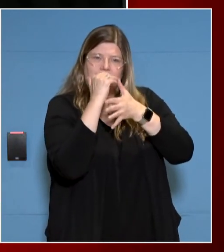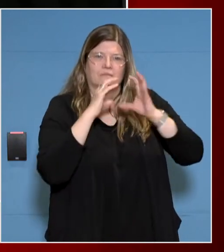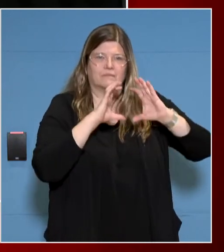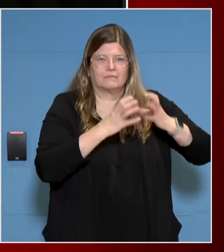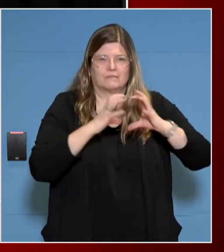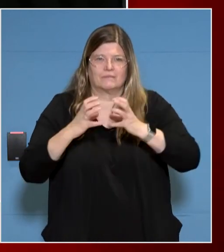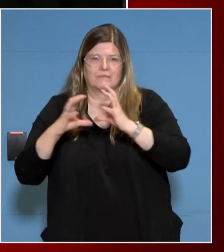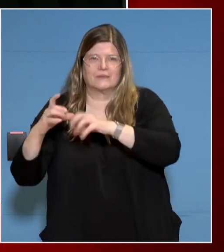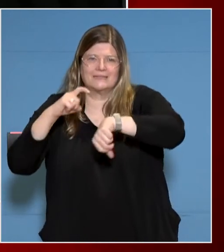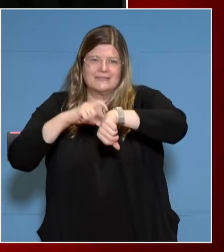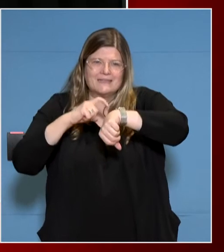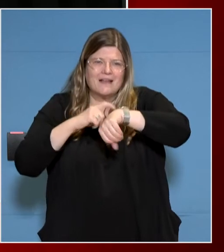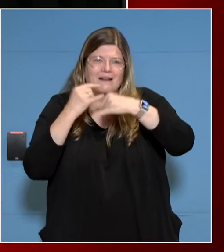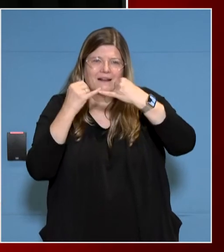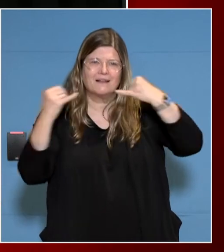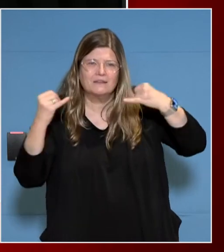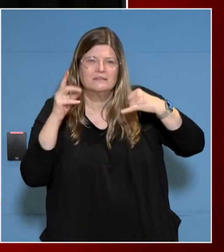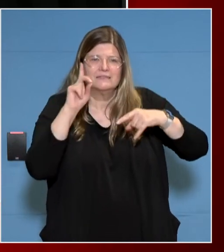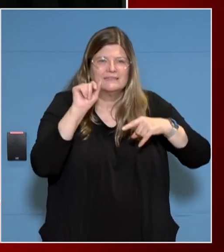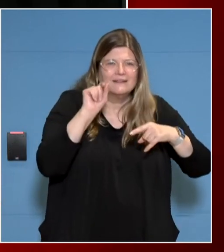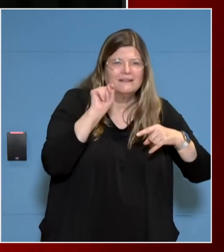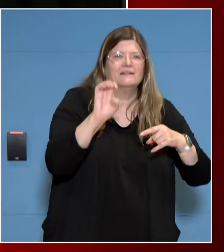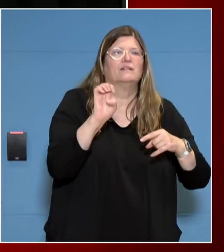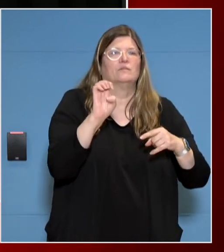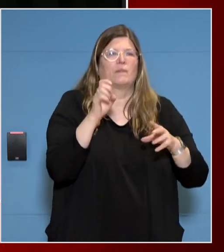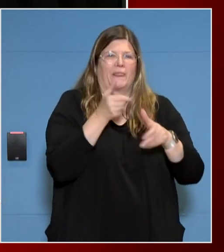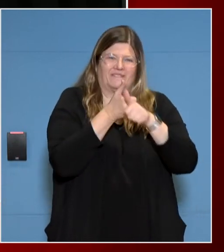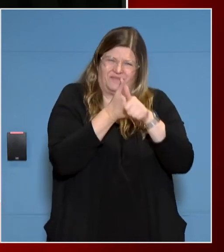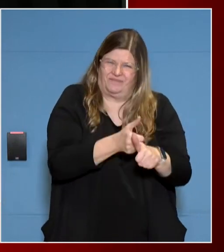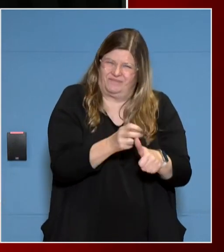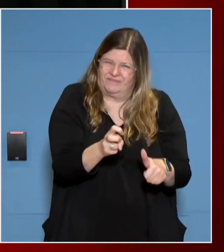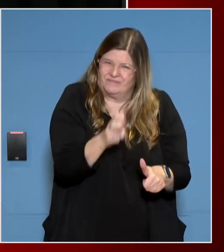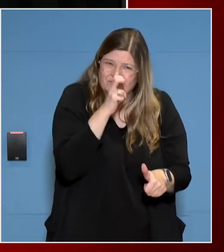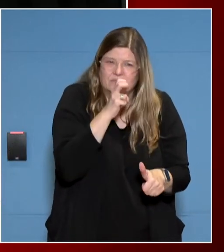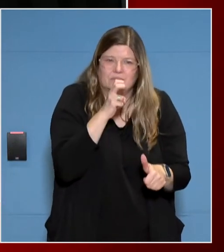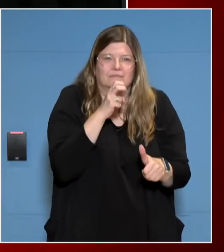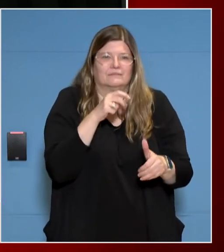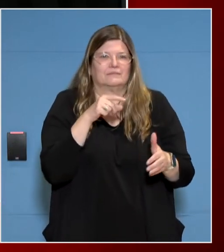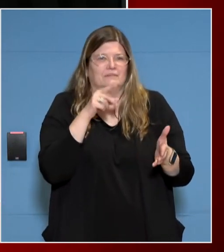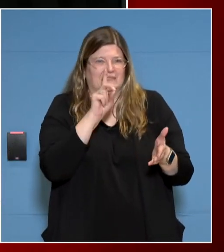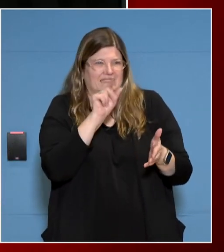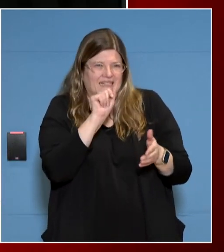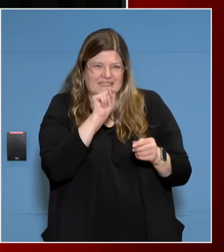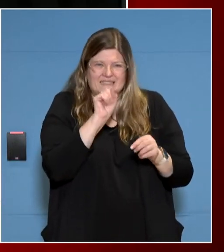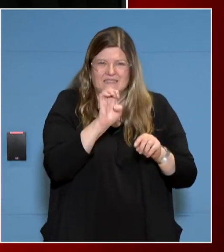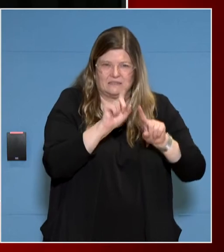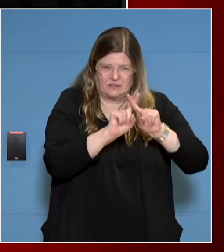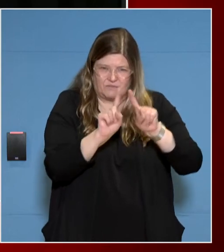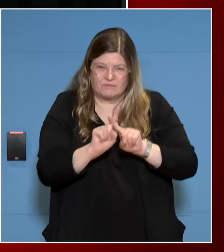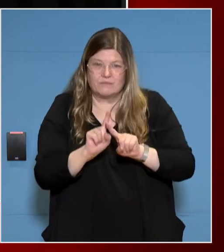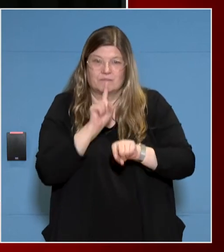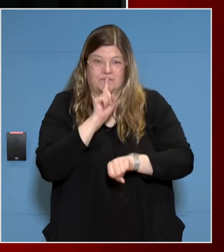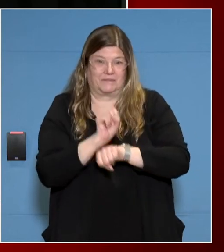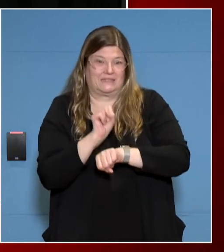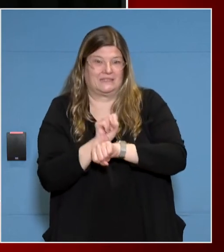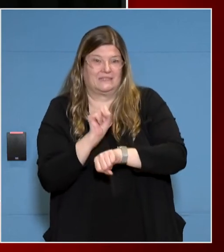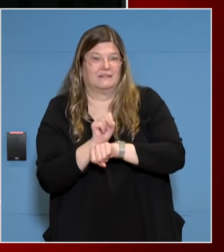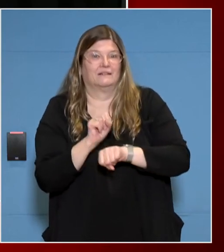to adhere to any dates that were given as tentative was based on the amount of vaccine that we received from the federal government